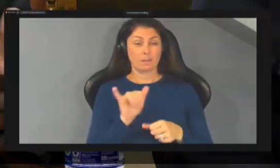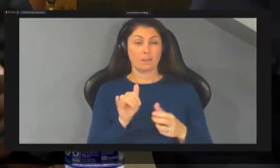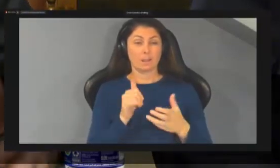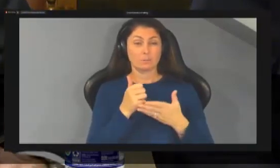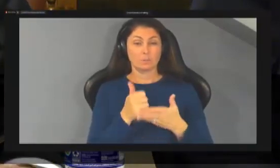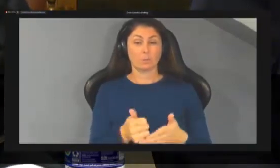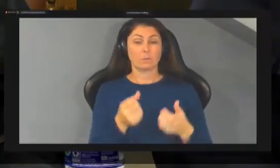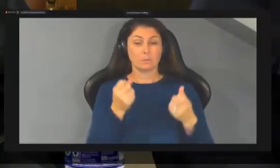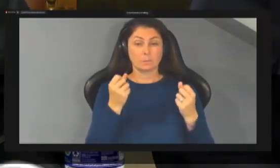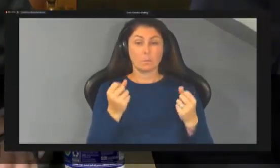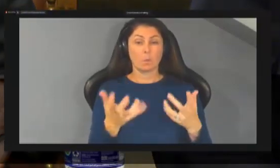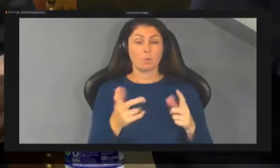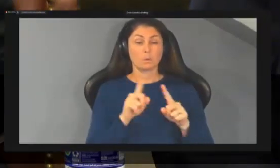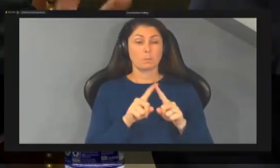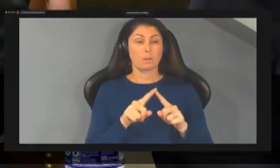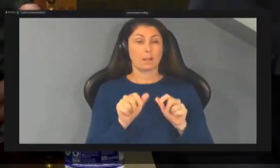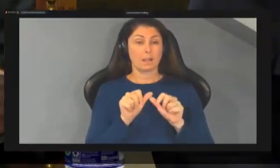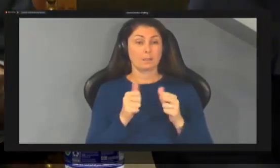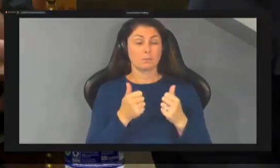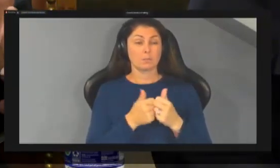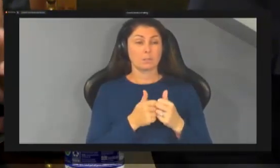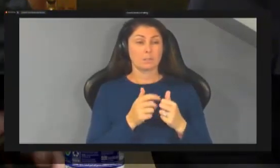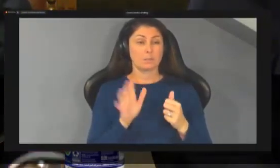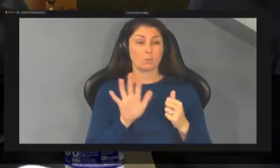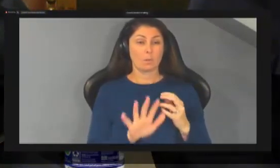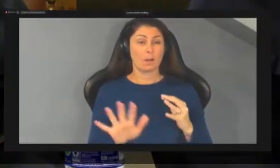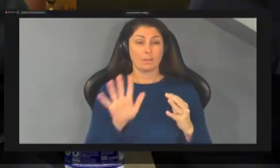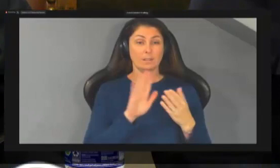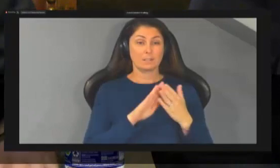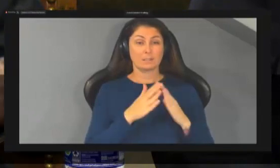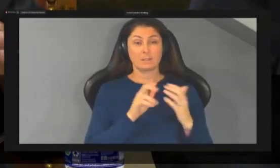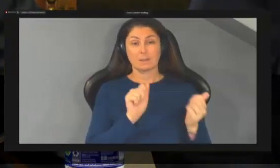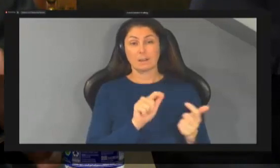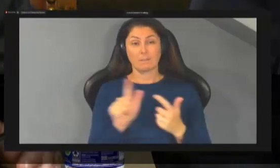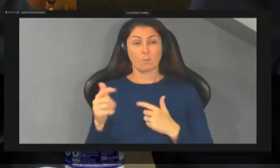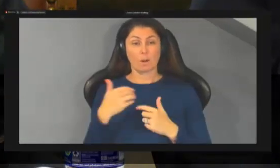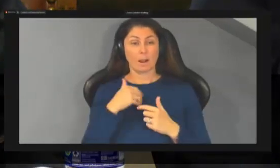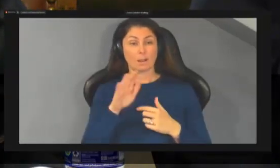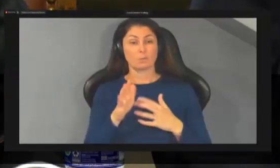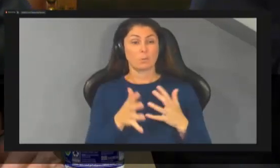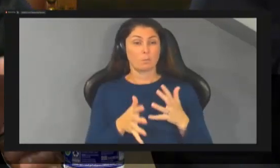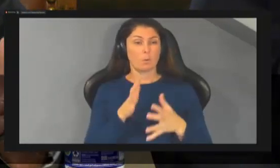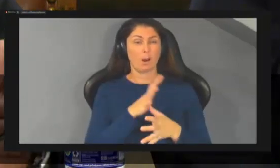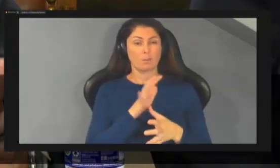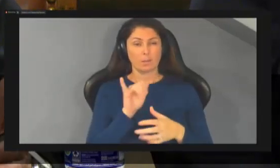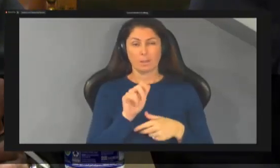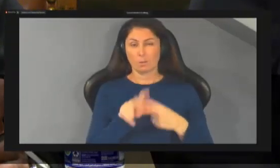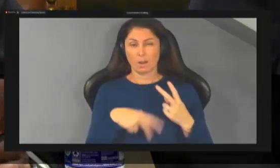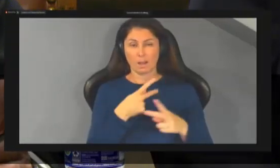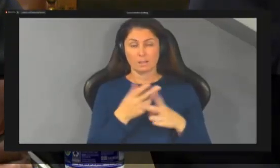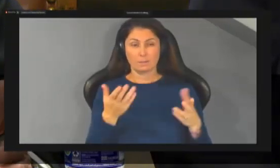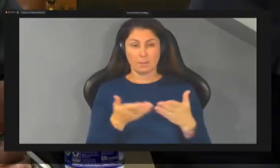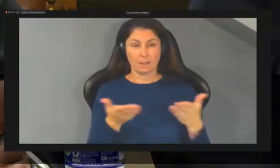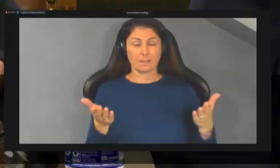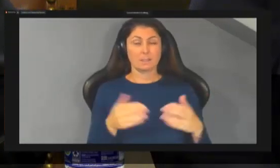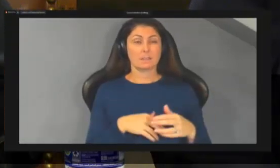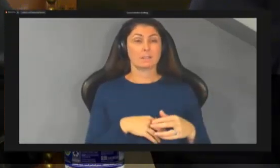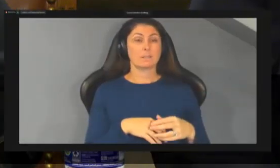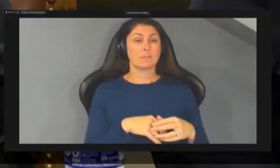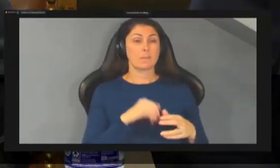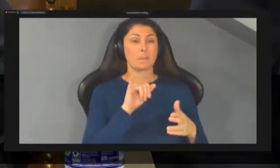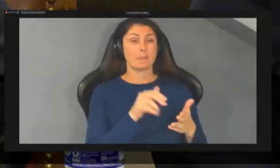multiple agencies throughout the city, everyone has their priorities, all those kinds of things. The funds